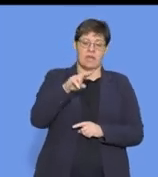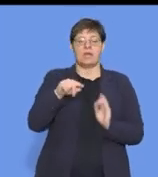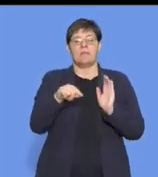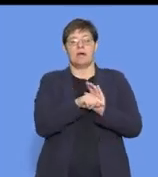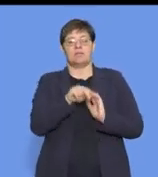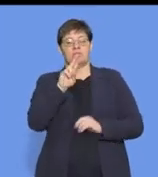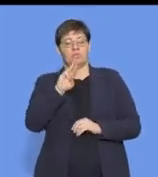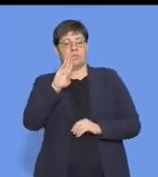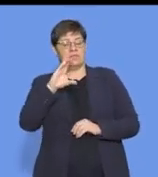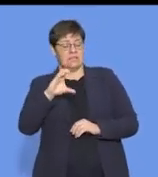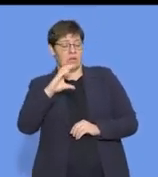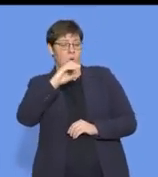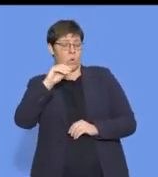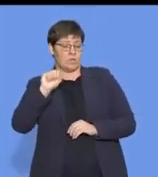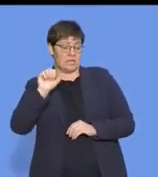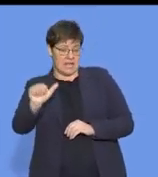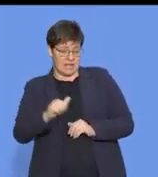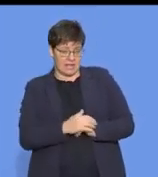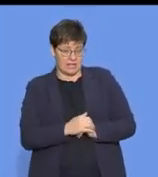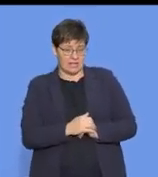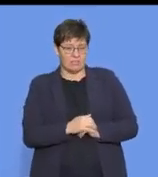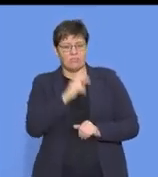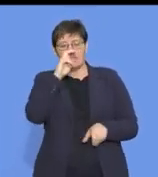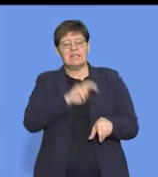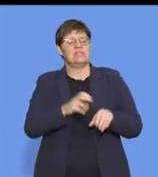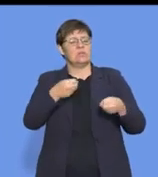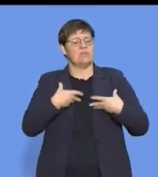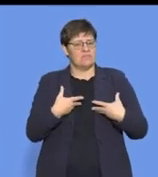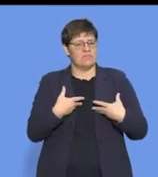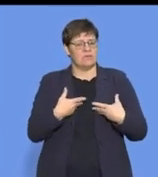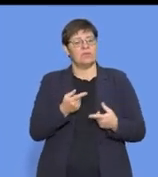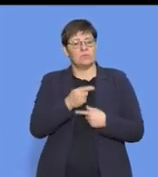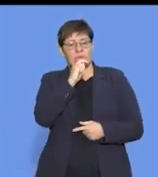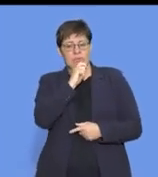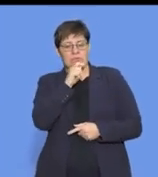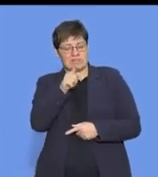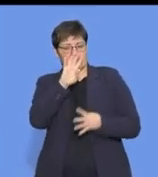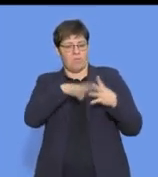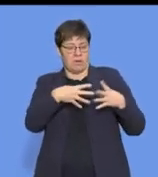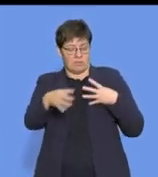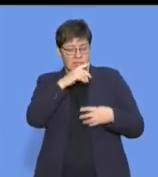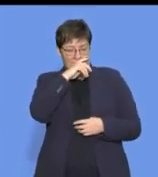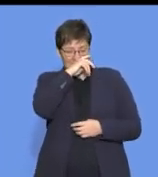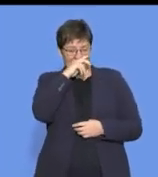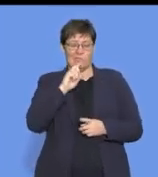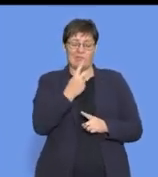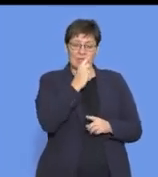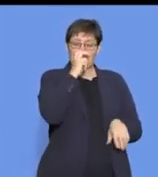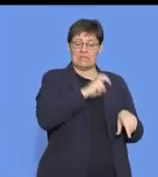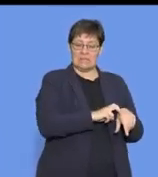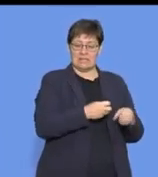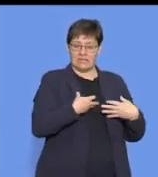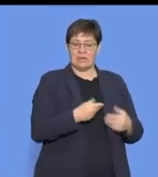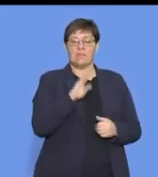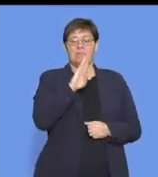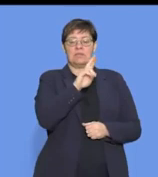minus 2BC cos A. What do we need to be given in order to use this formula? First of all, we need to be given